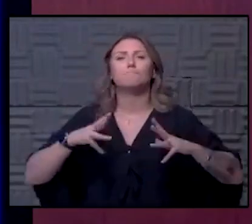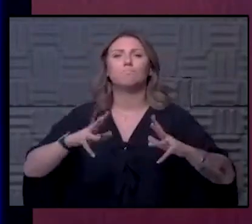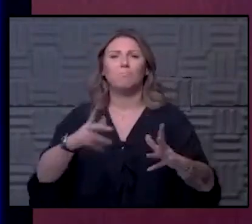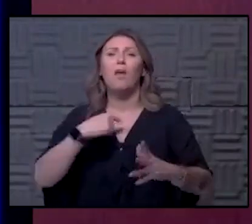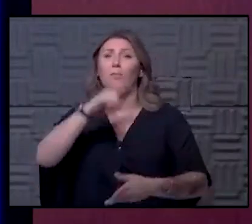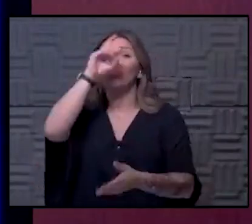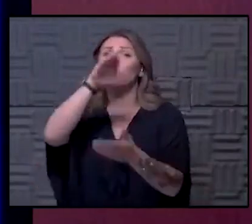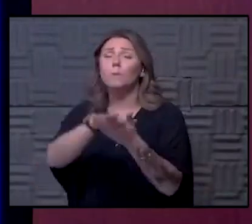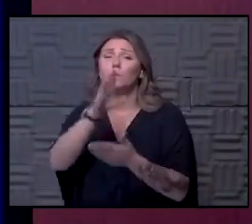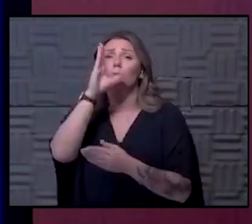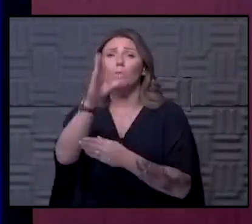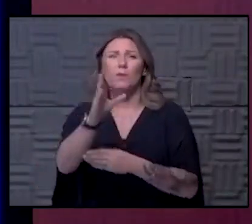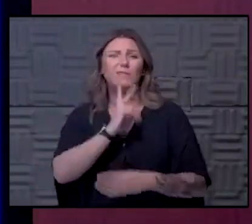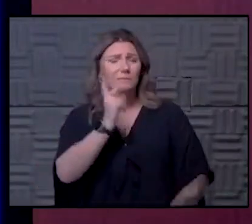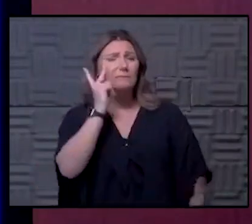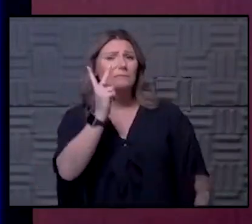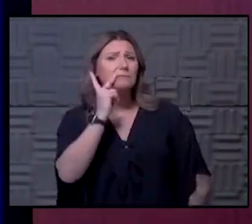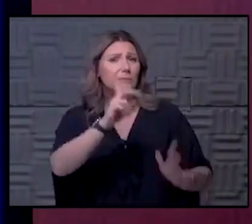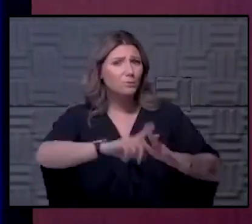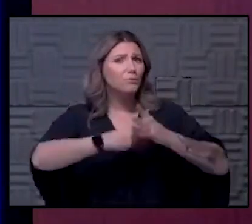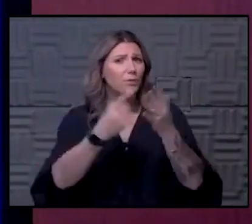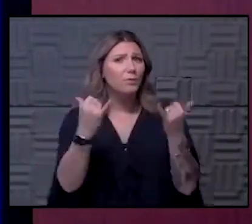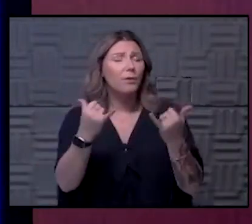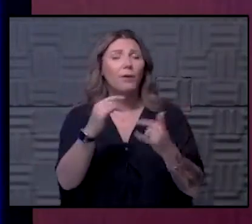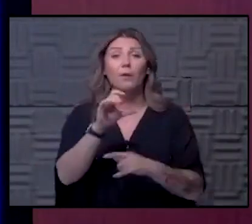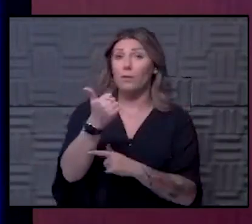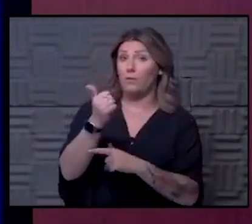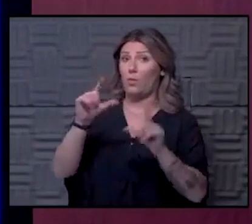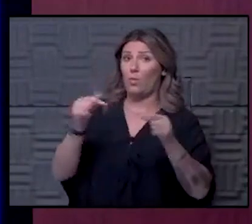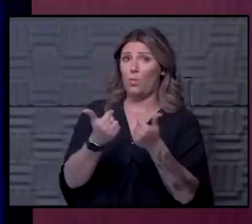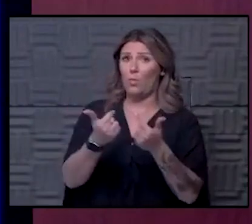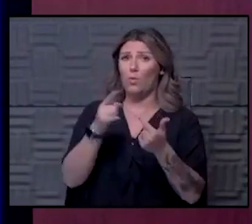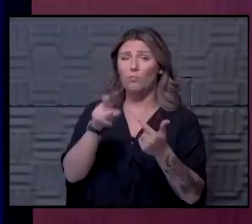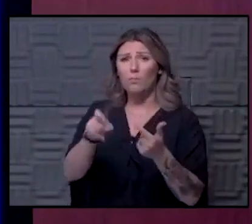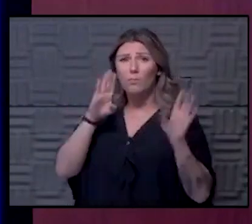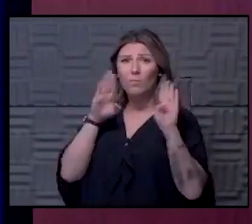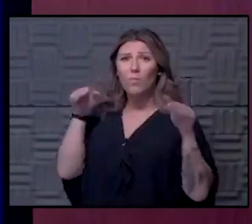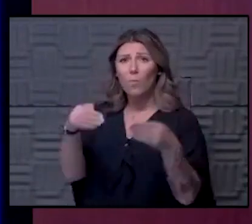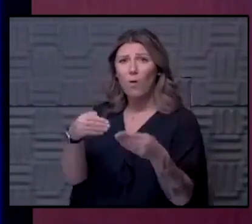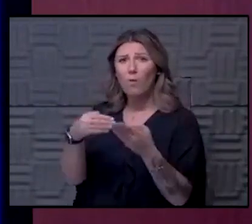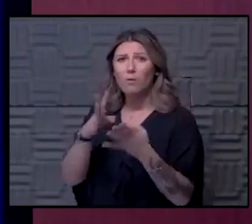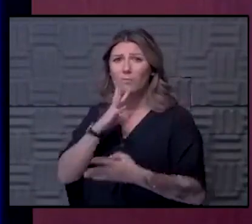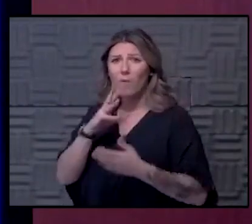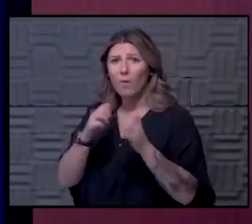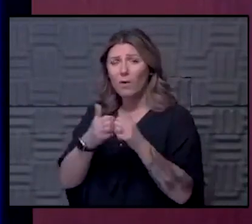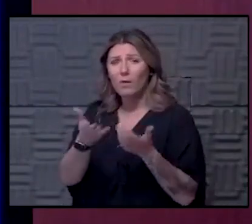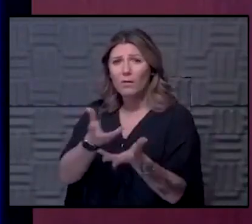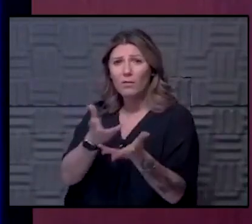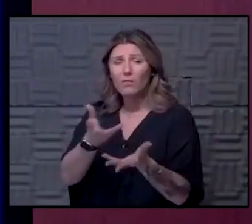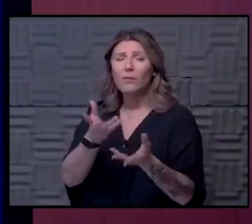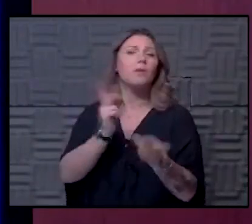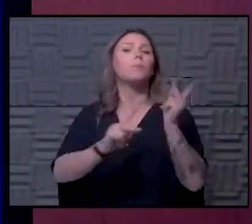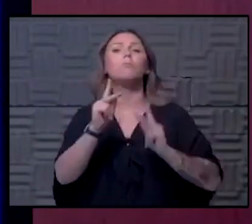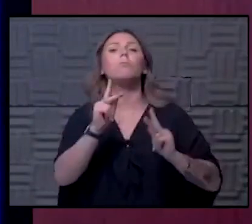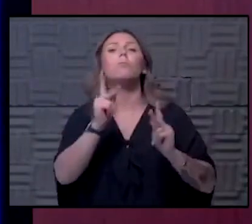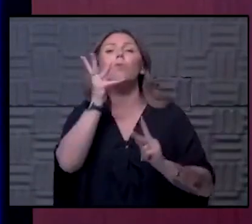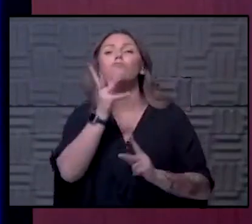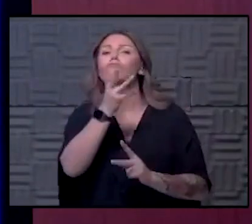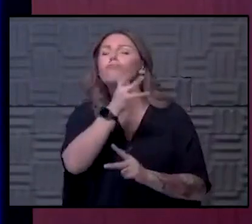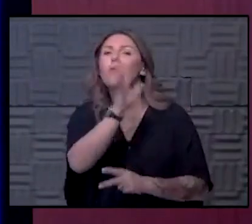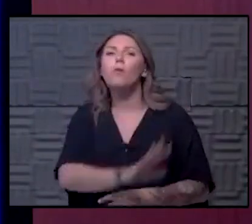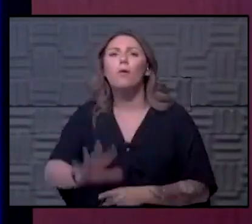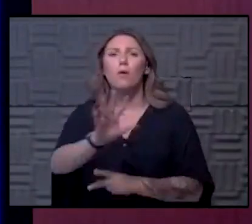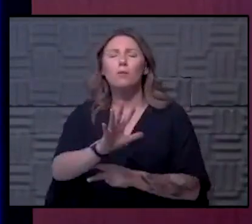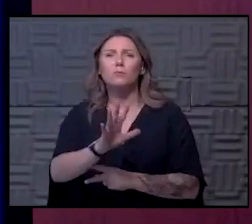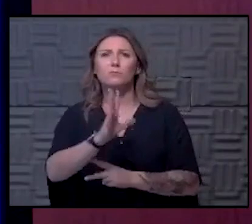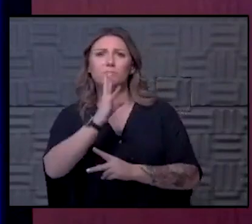bit. You know, the other group that we have to talk to more are some folks who, especially in rural communities, I mean, we've talked about